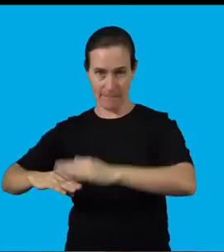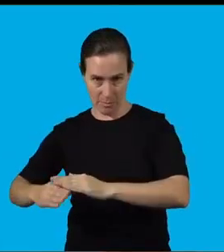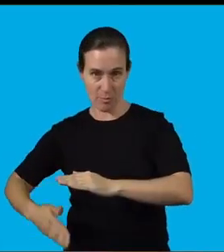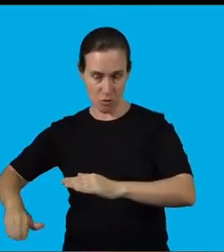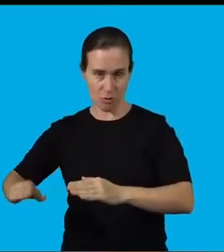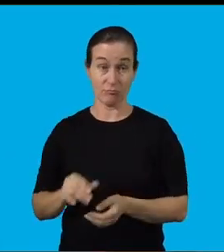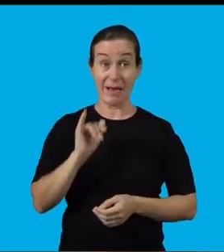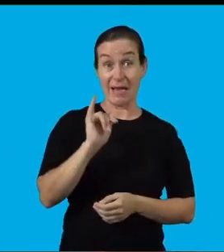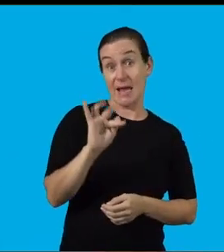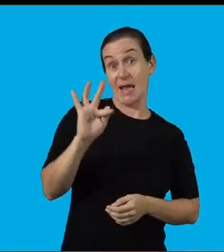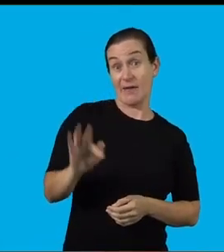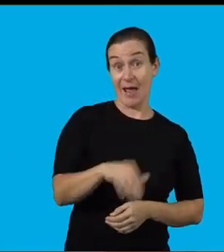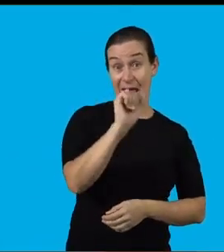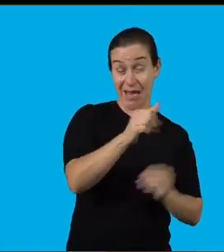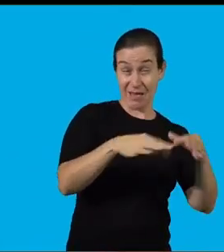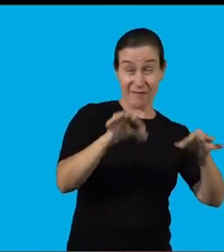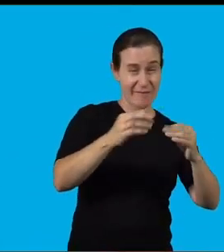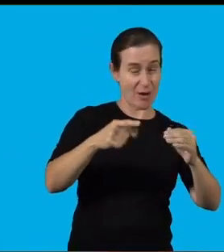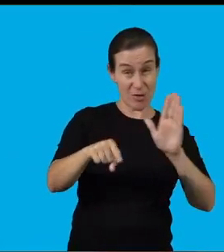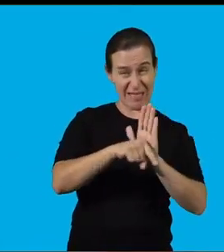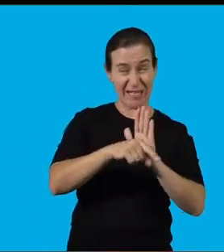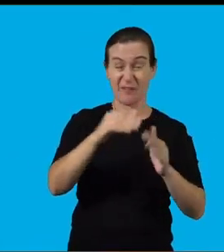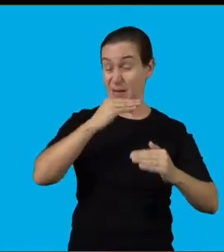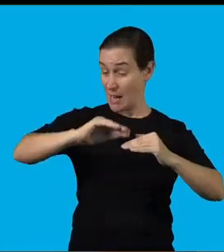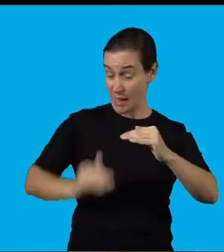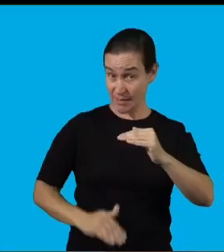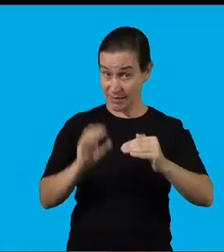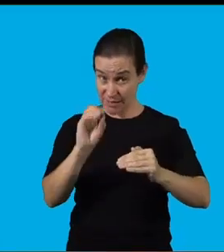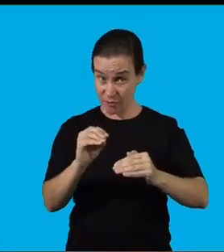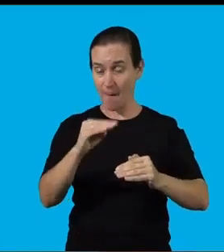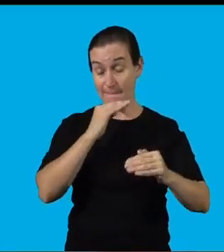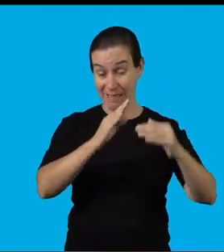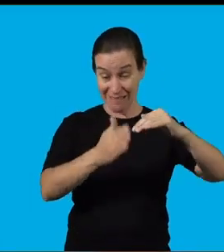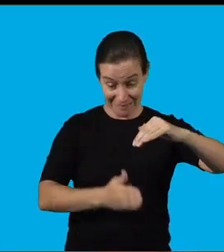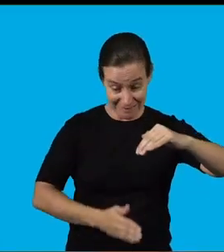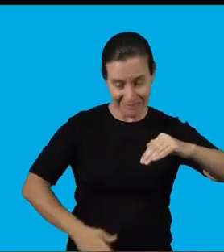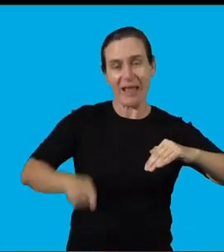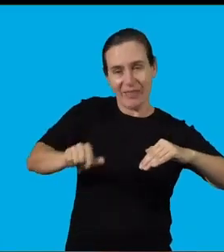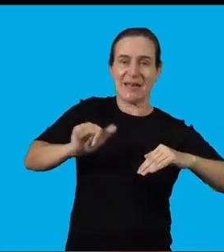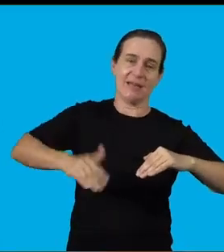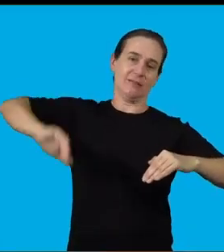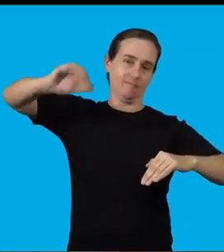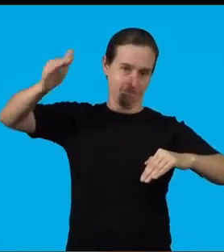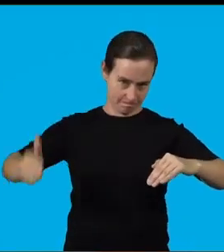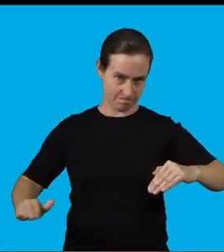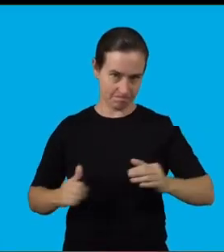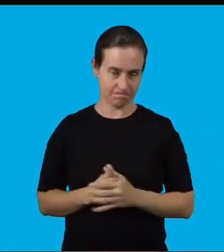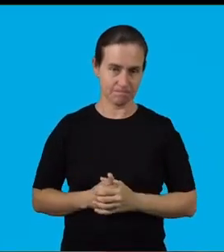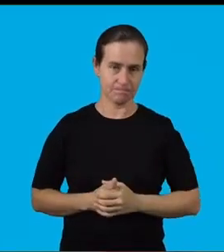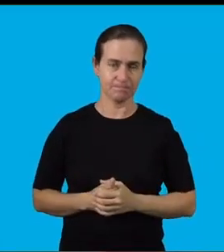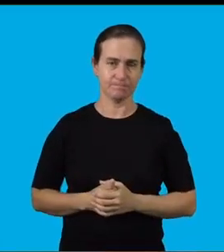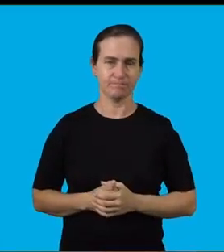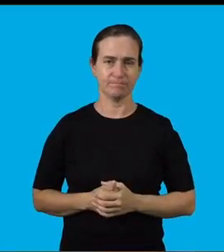if A is negative, we saw we had a graph with a minimum turning point and then a maximum, right? So